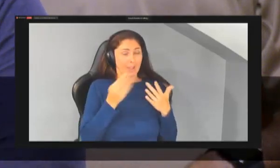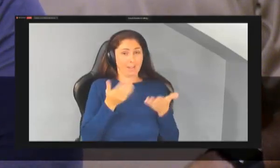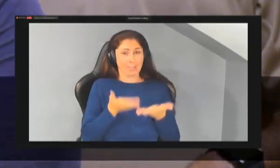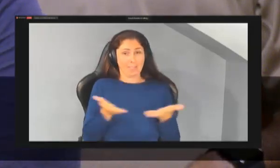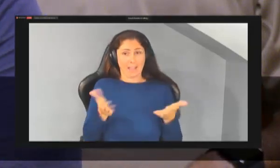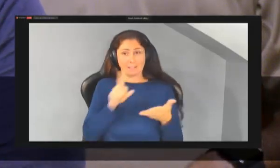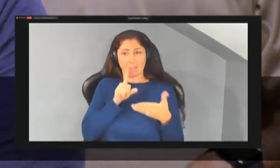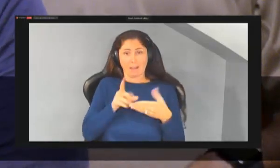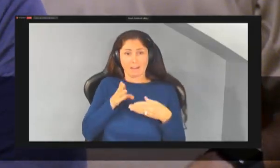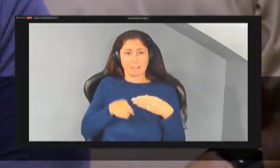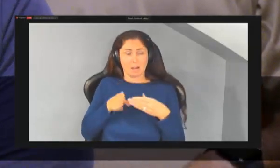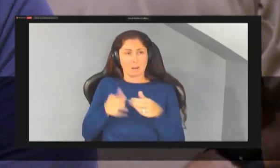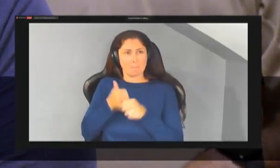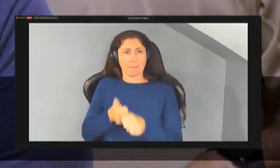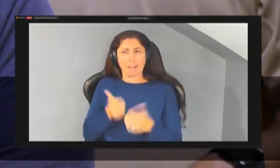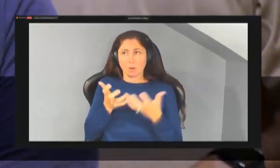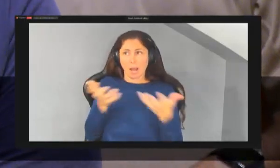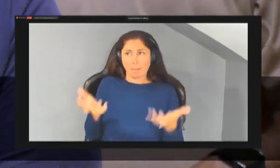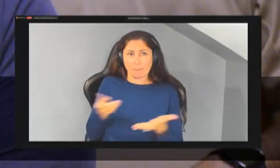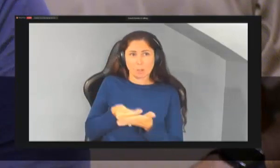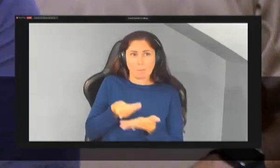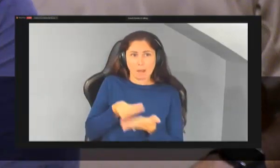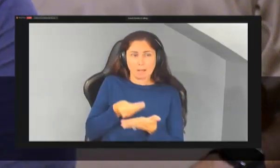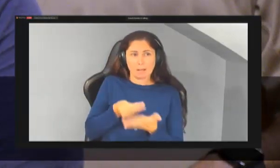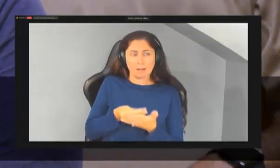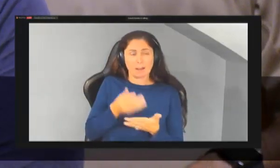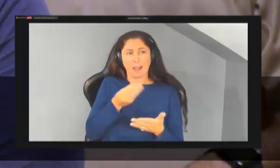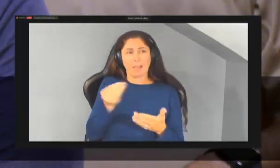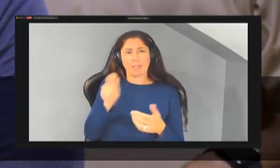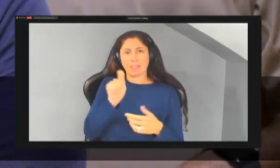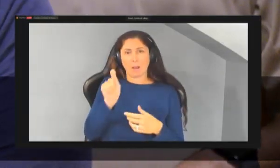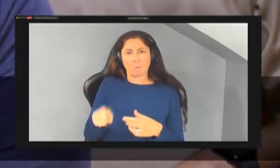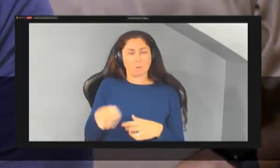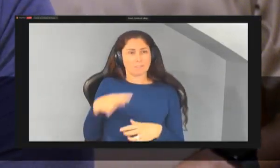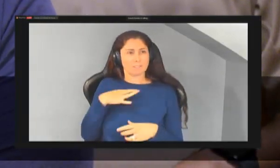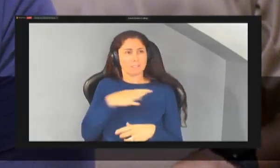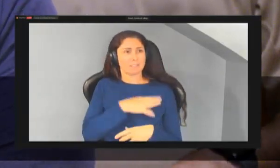on how much money, and then therefore staff